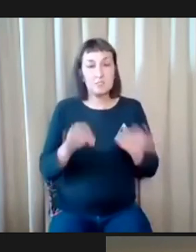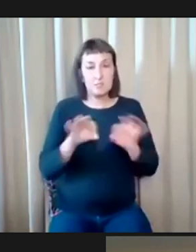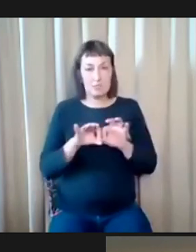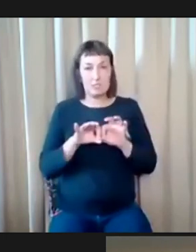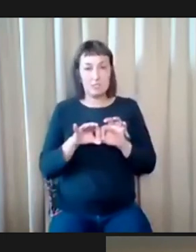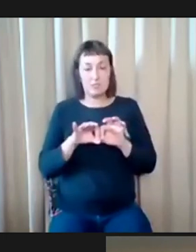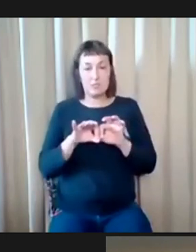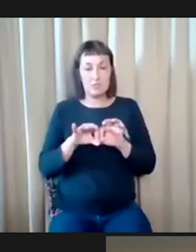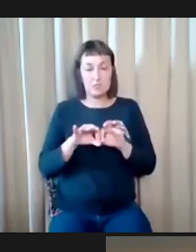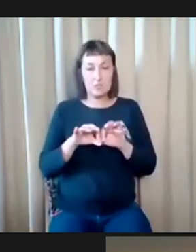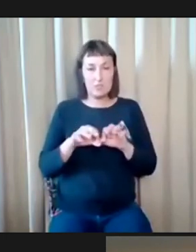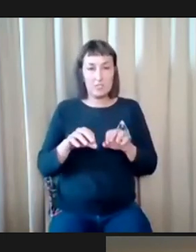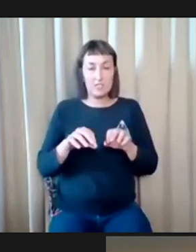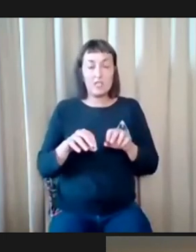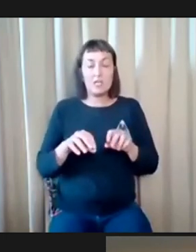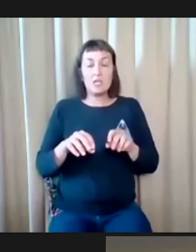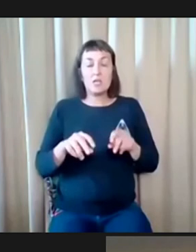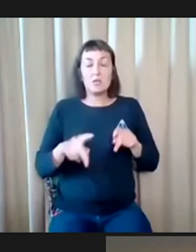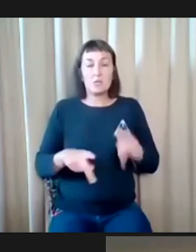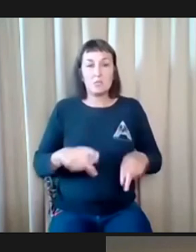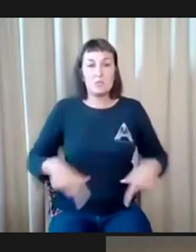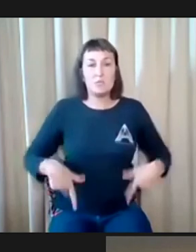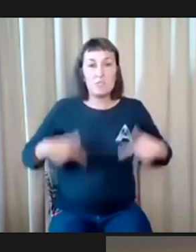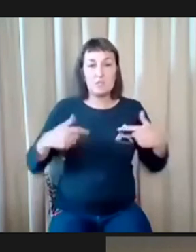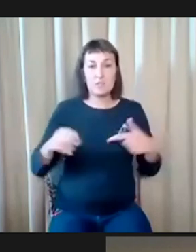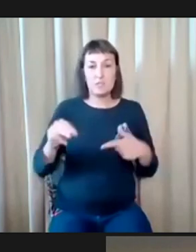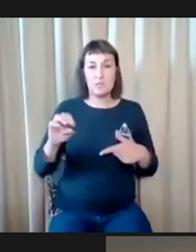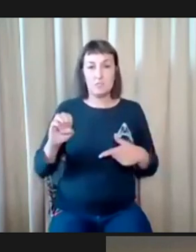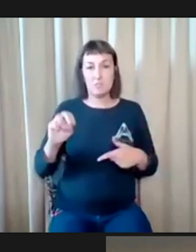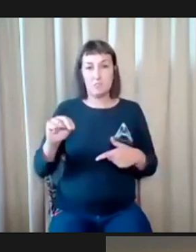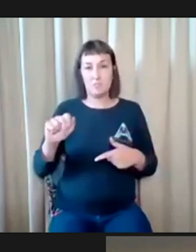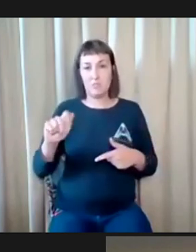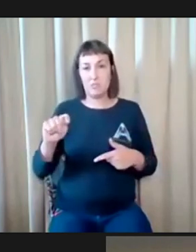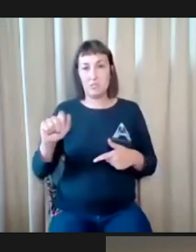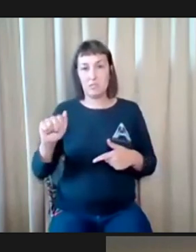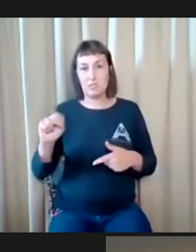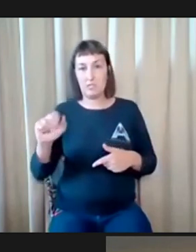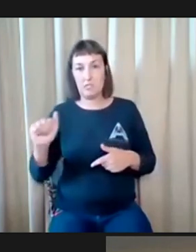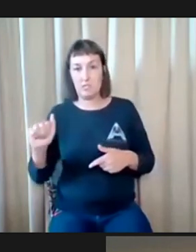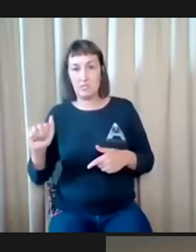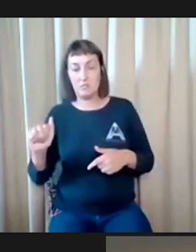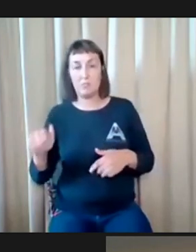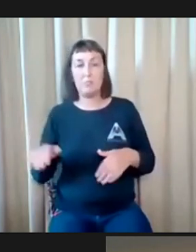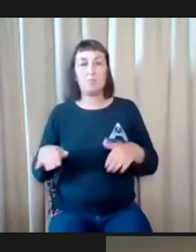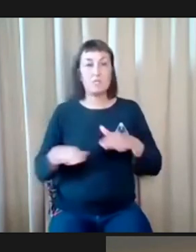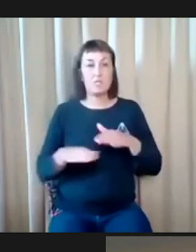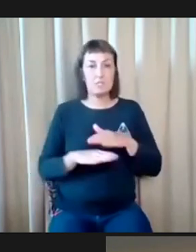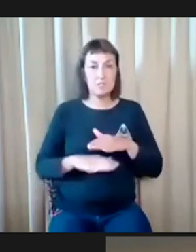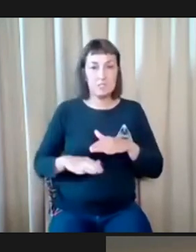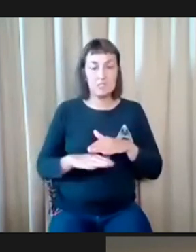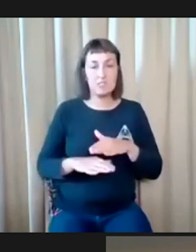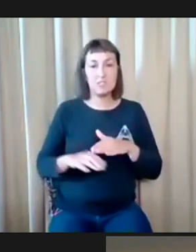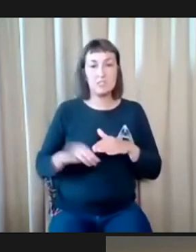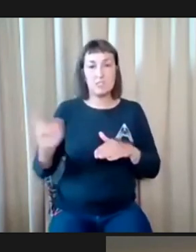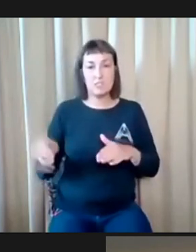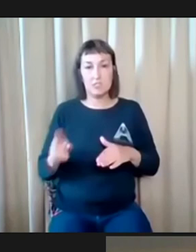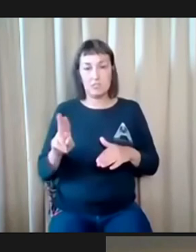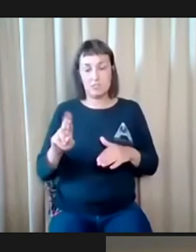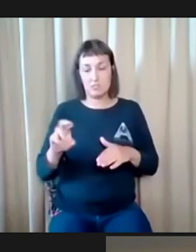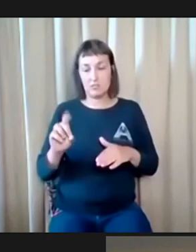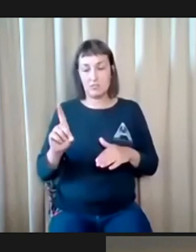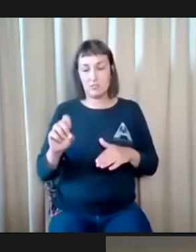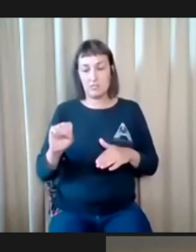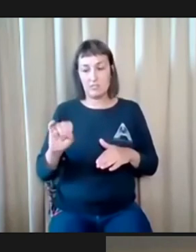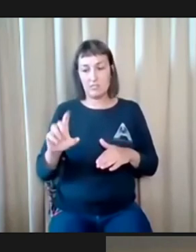note in Montana, these predators, coyotes, are under the jurisdiction of the Department of Livestock. Yeah, that